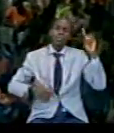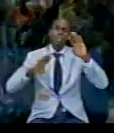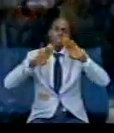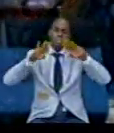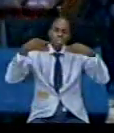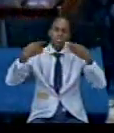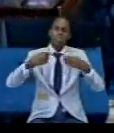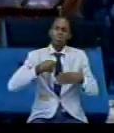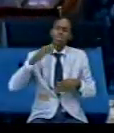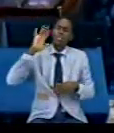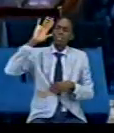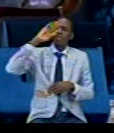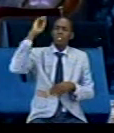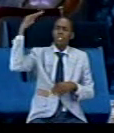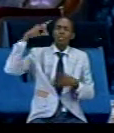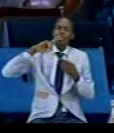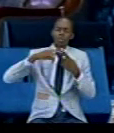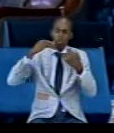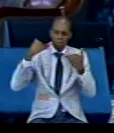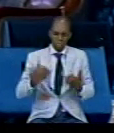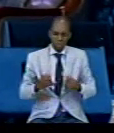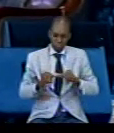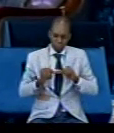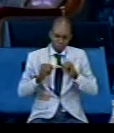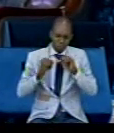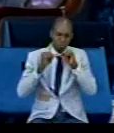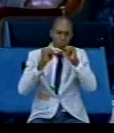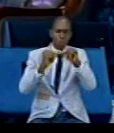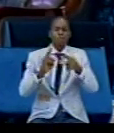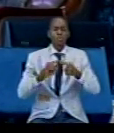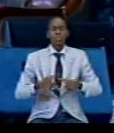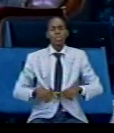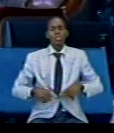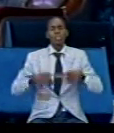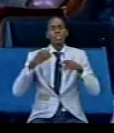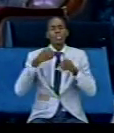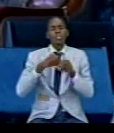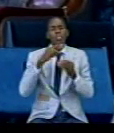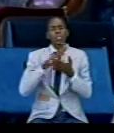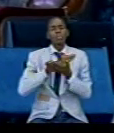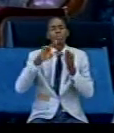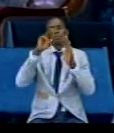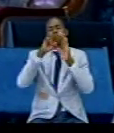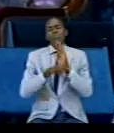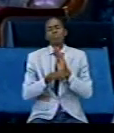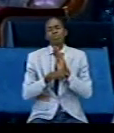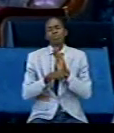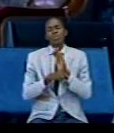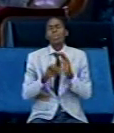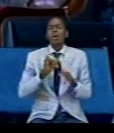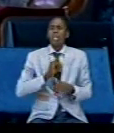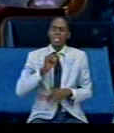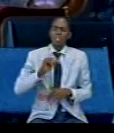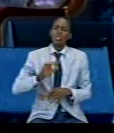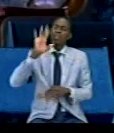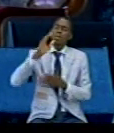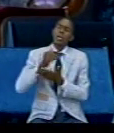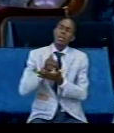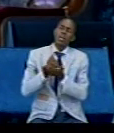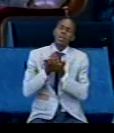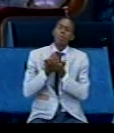to now continue to live in righteousness. I need your help. Help me,